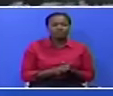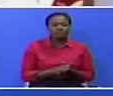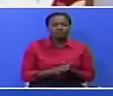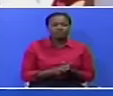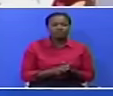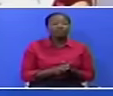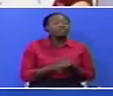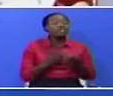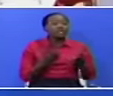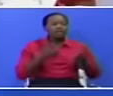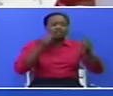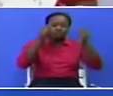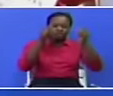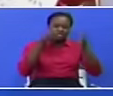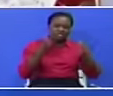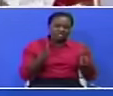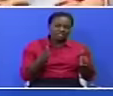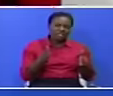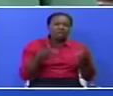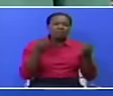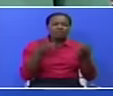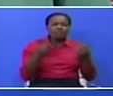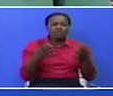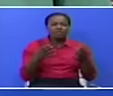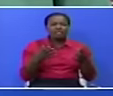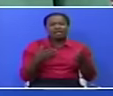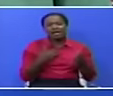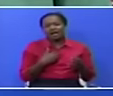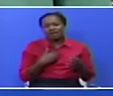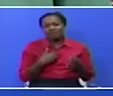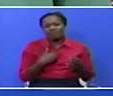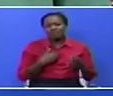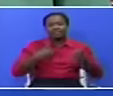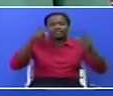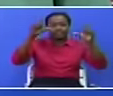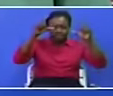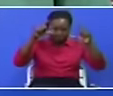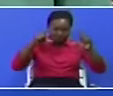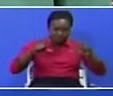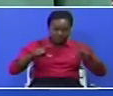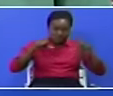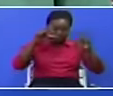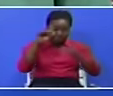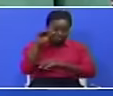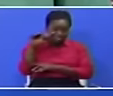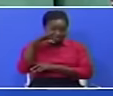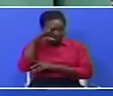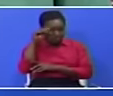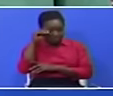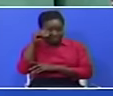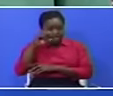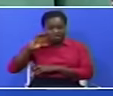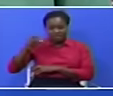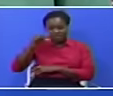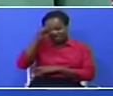At the protesters, a number of them had held placards that were asking the Mombasa County Governor